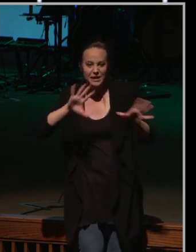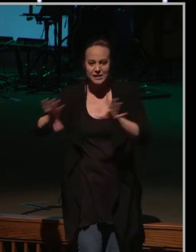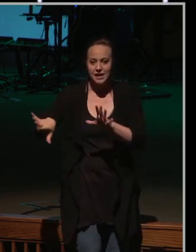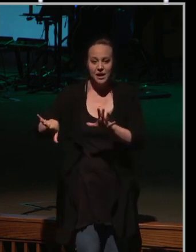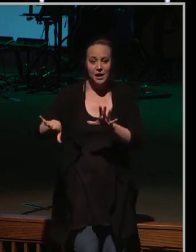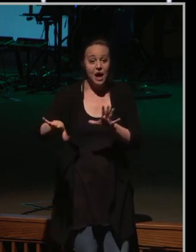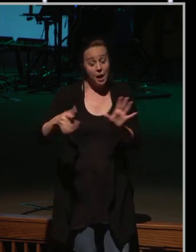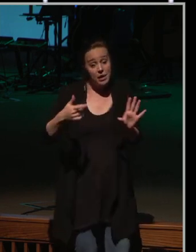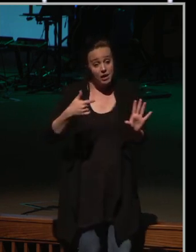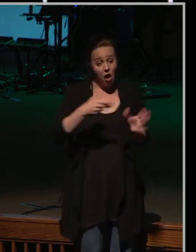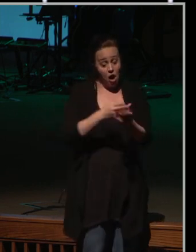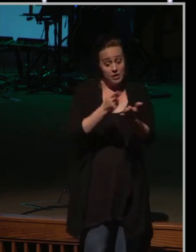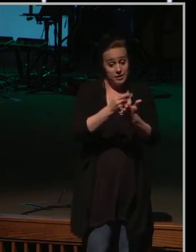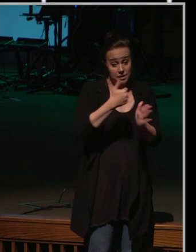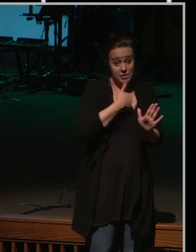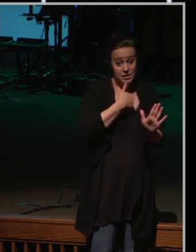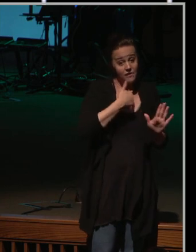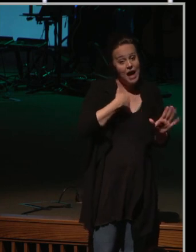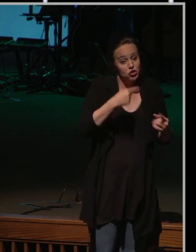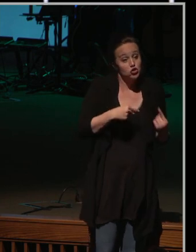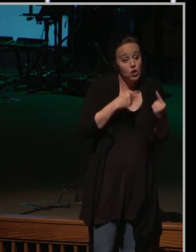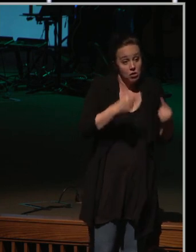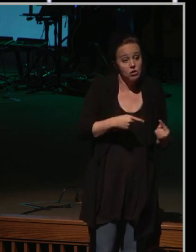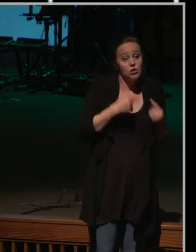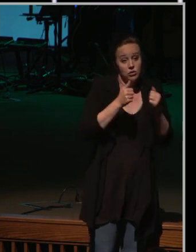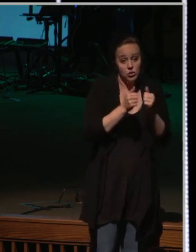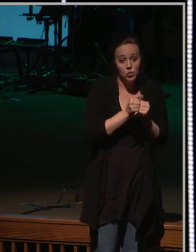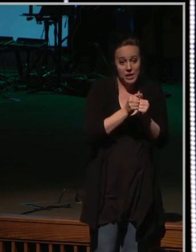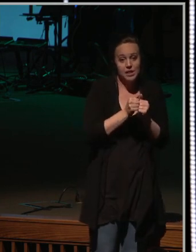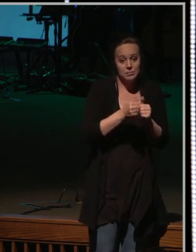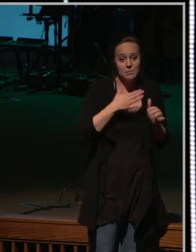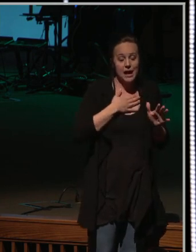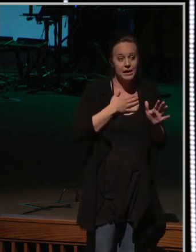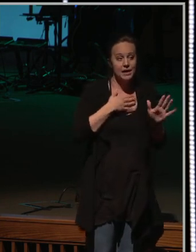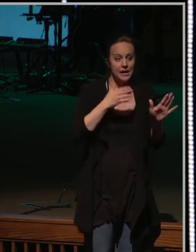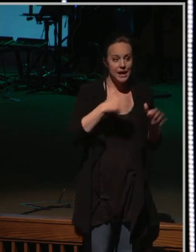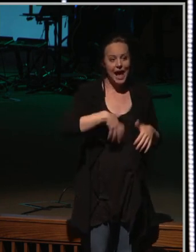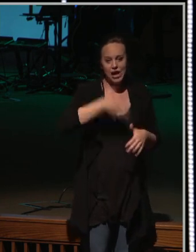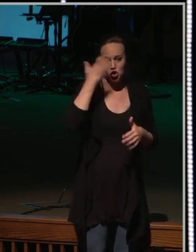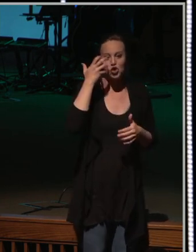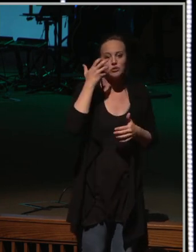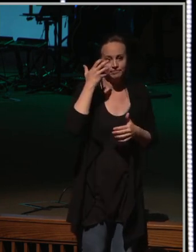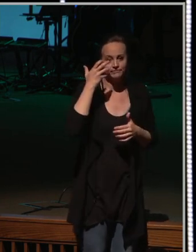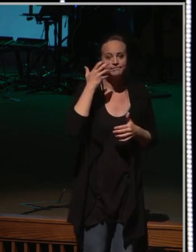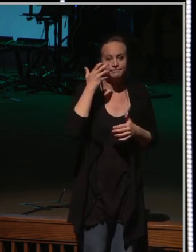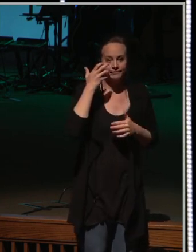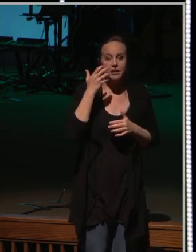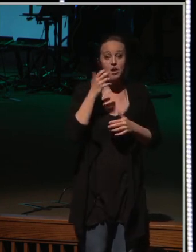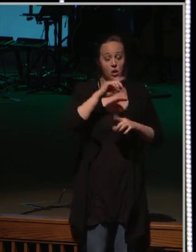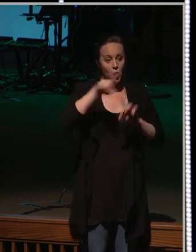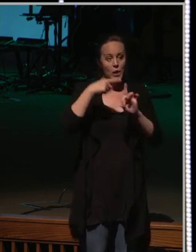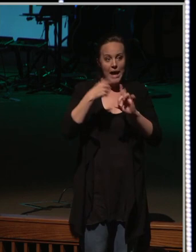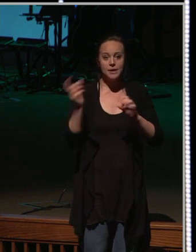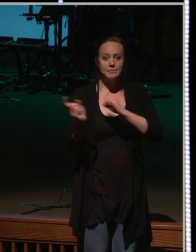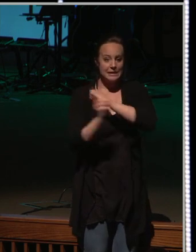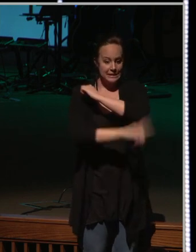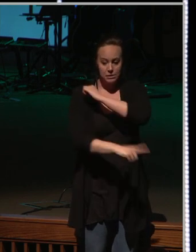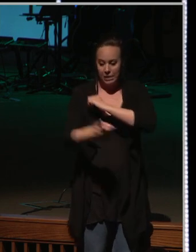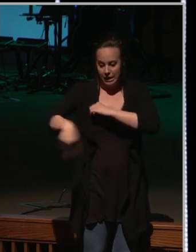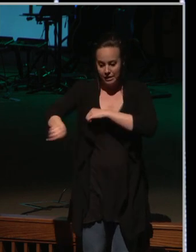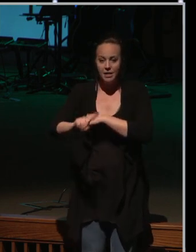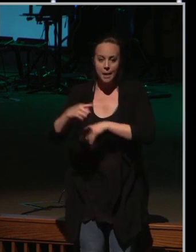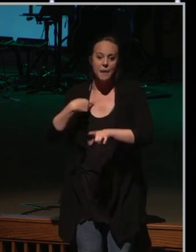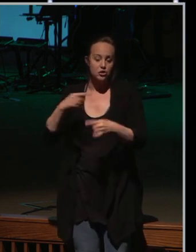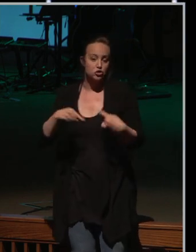absolutely struggle with, and my kids know it. I have a hard time controlling my own anger when working with them and disciplining them.